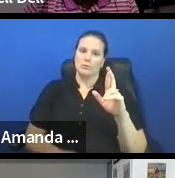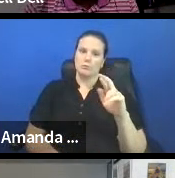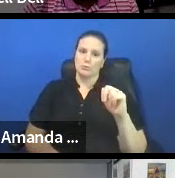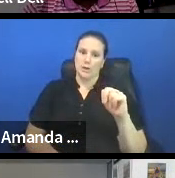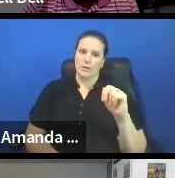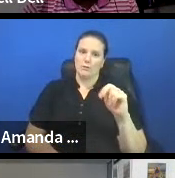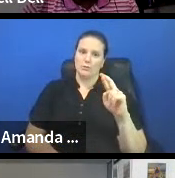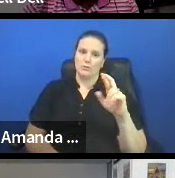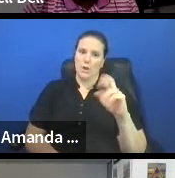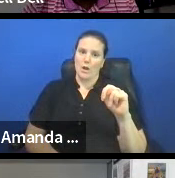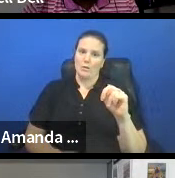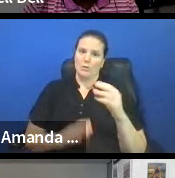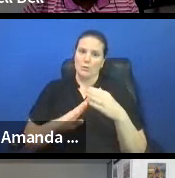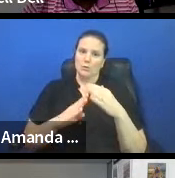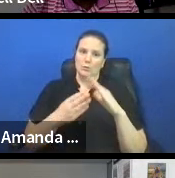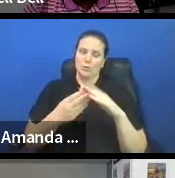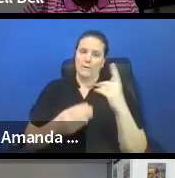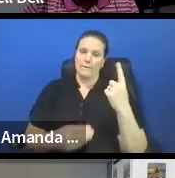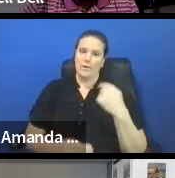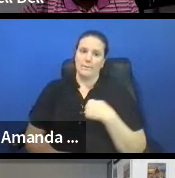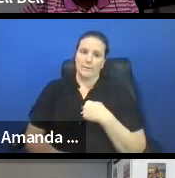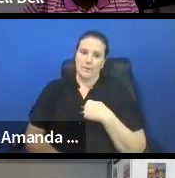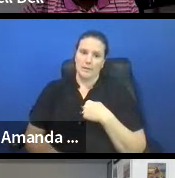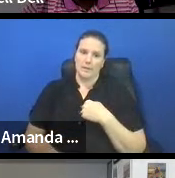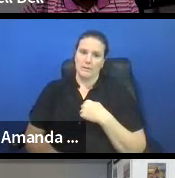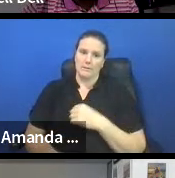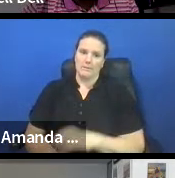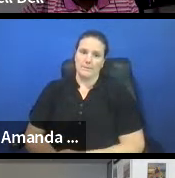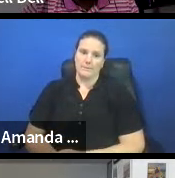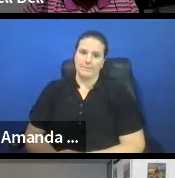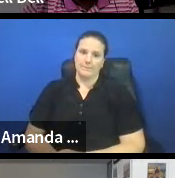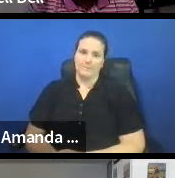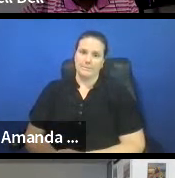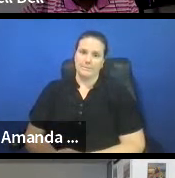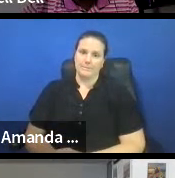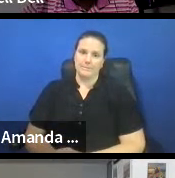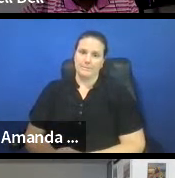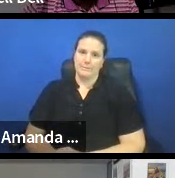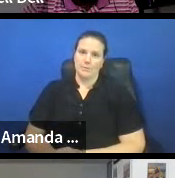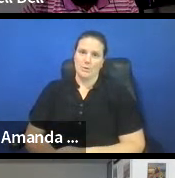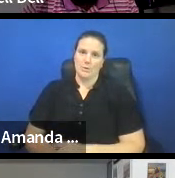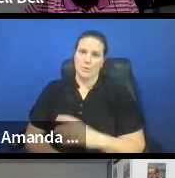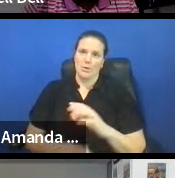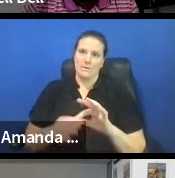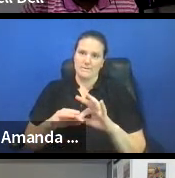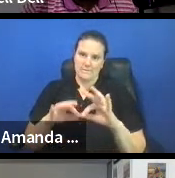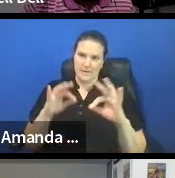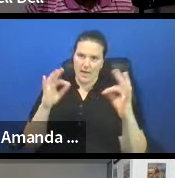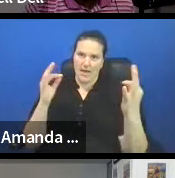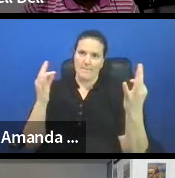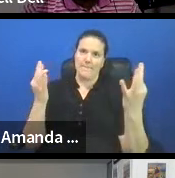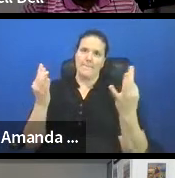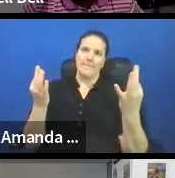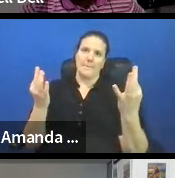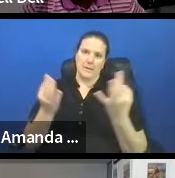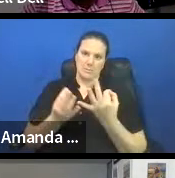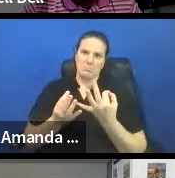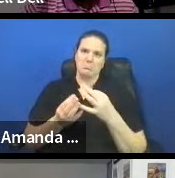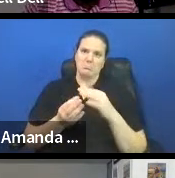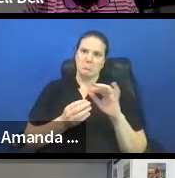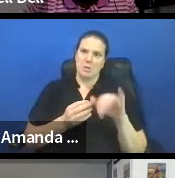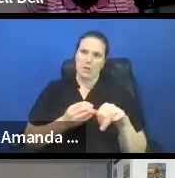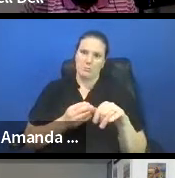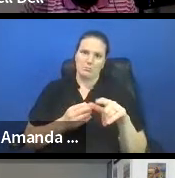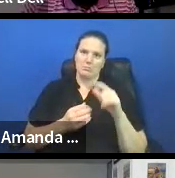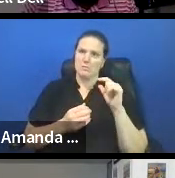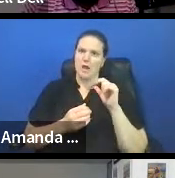I guess for community, for me, I guess it's just kind of one word of family would be the one that comes to it. And that family doesn't